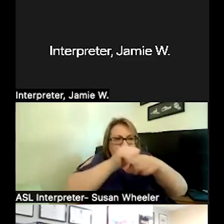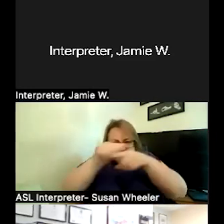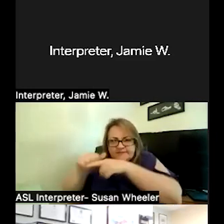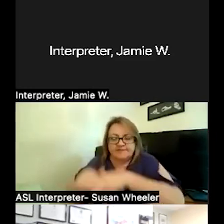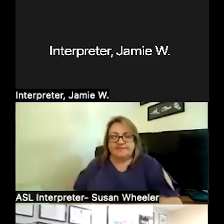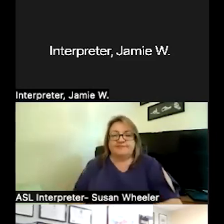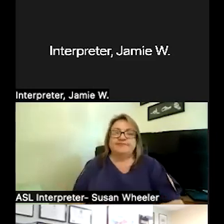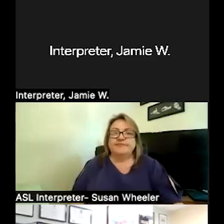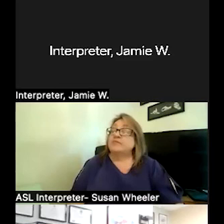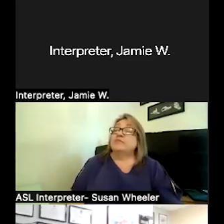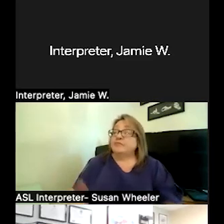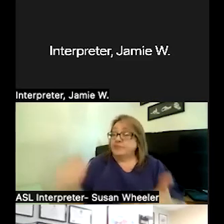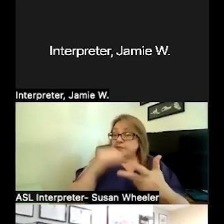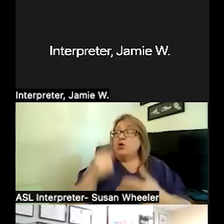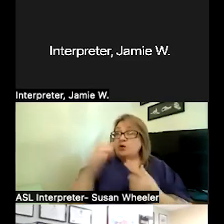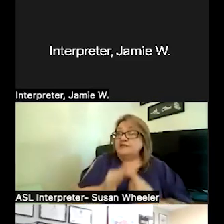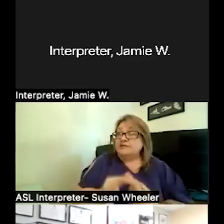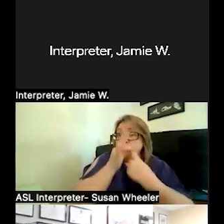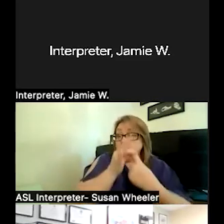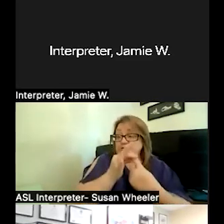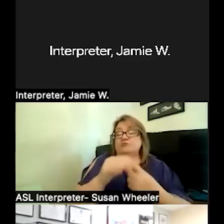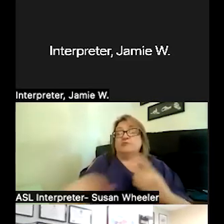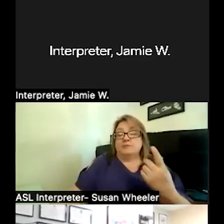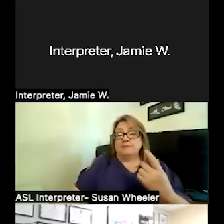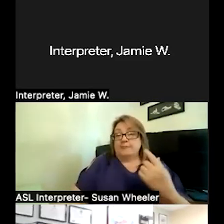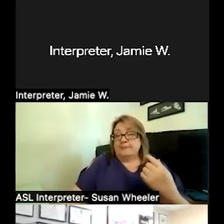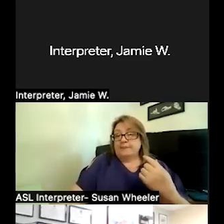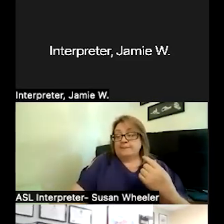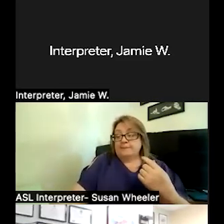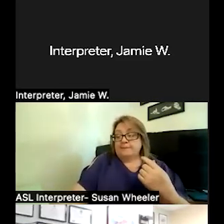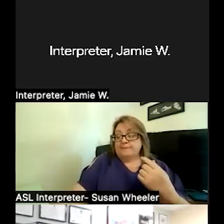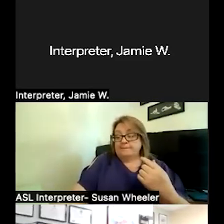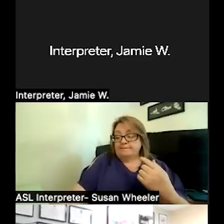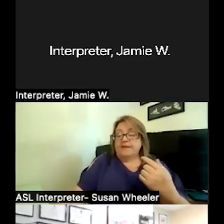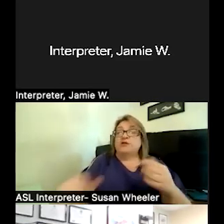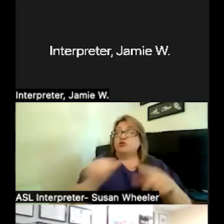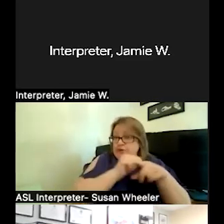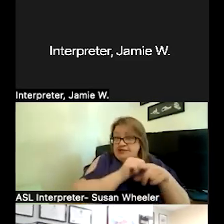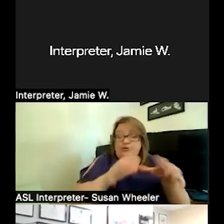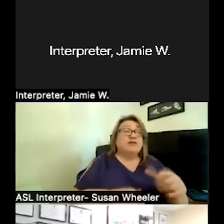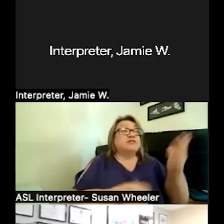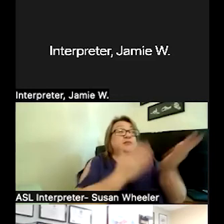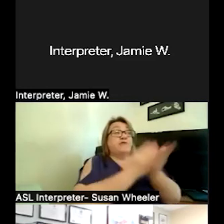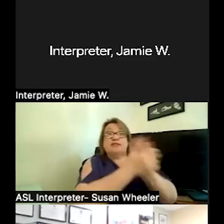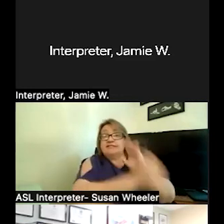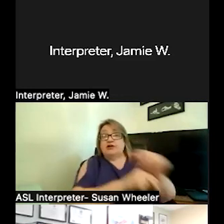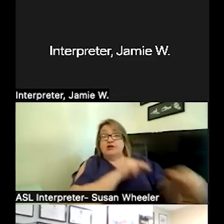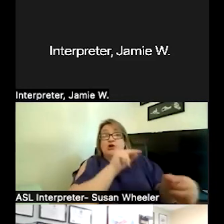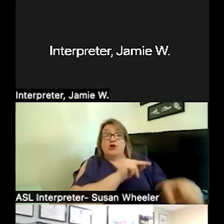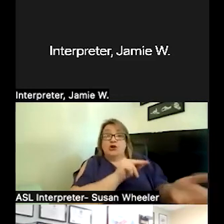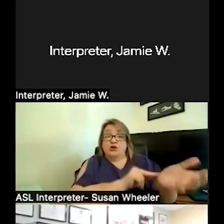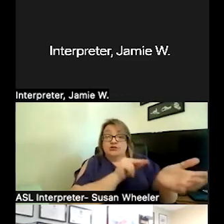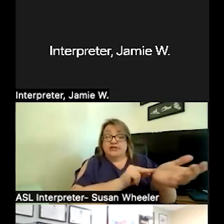very unique things that we've done is a couple of our skilled nursing facilities had adopted